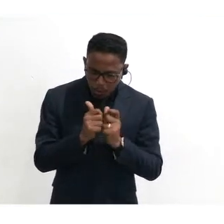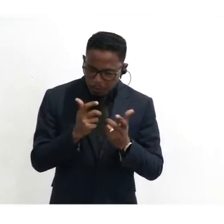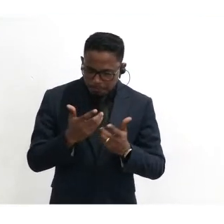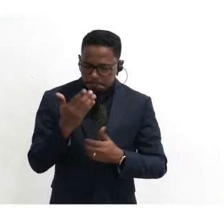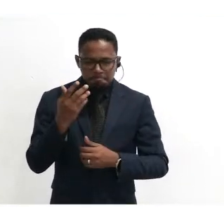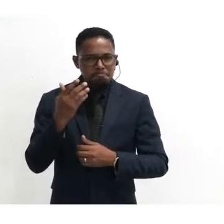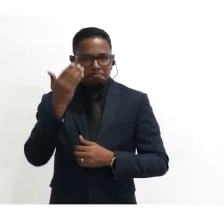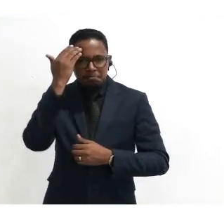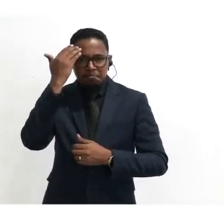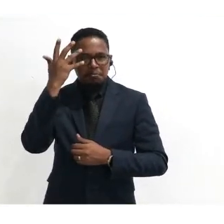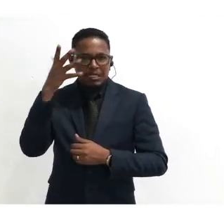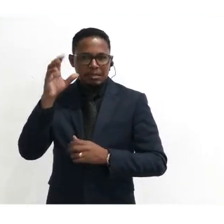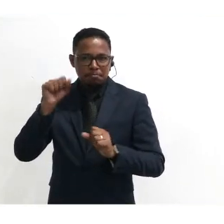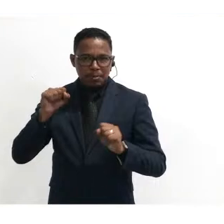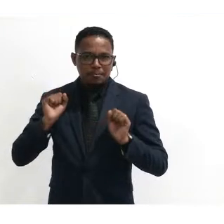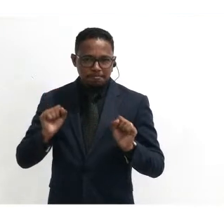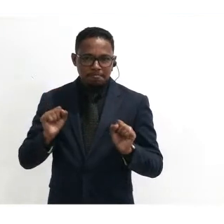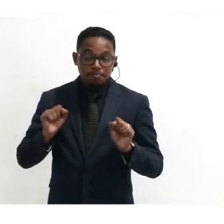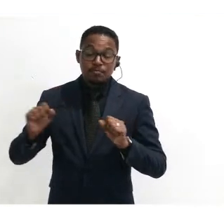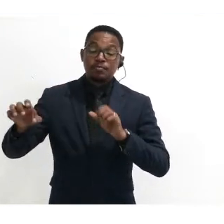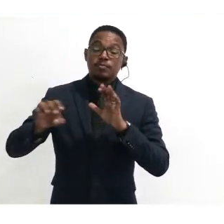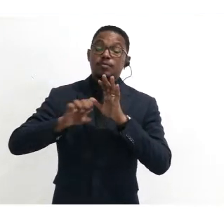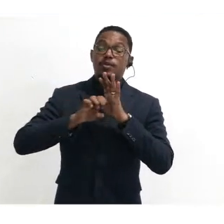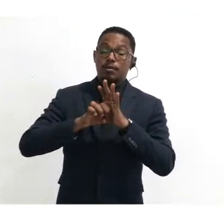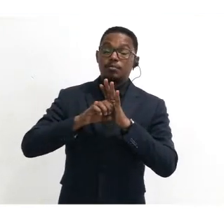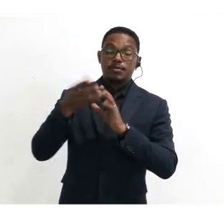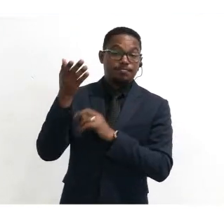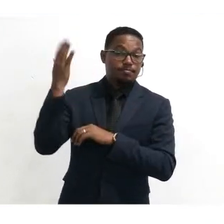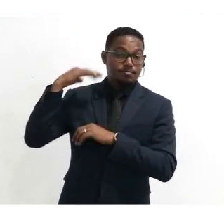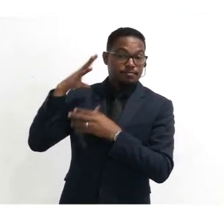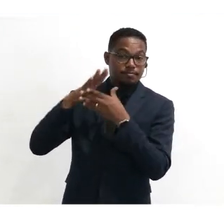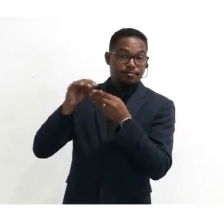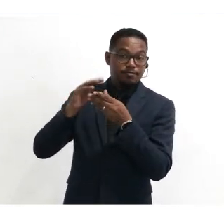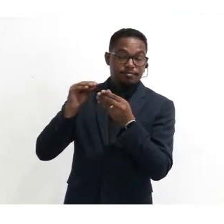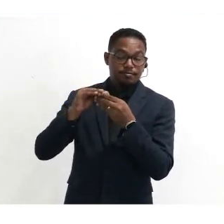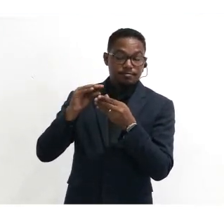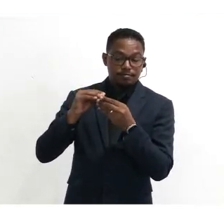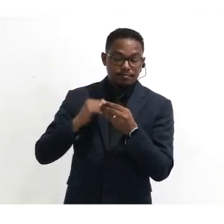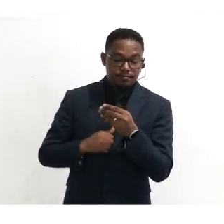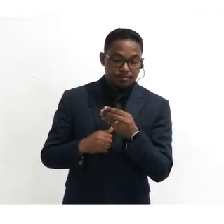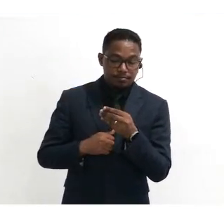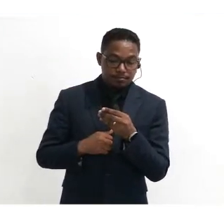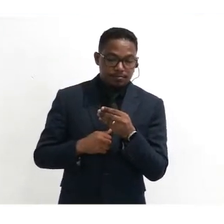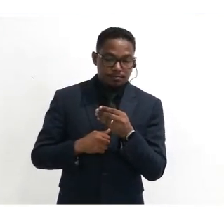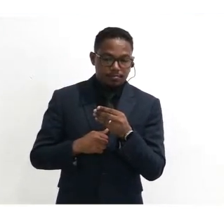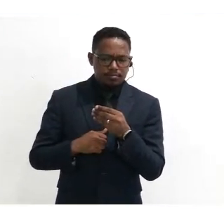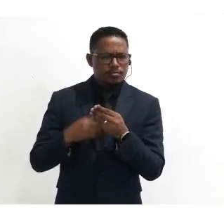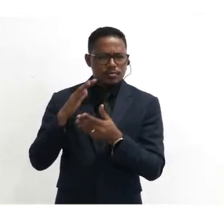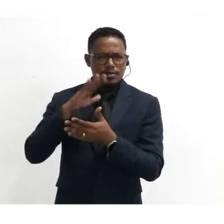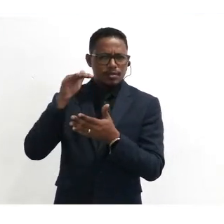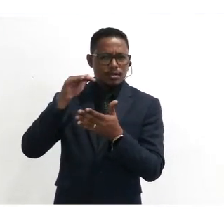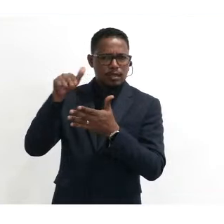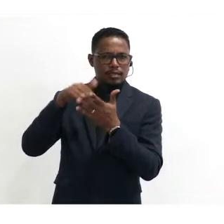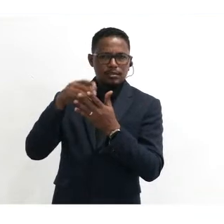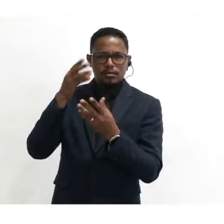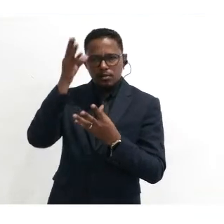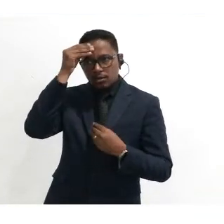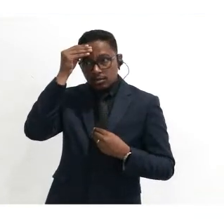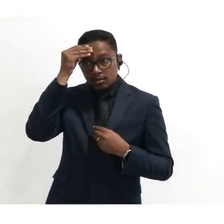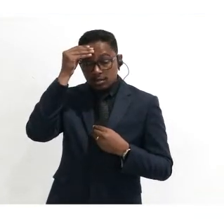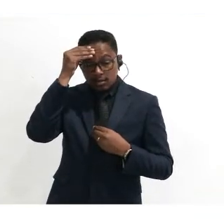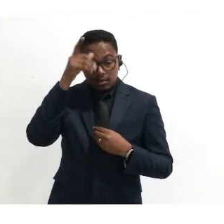So I mentioned that, you know, in today's data centers, maybe the highest performance chips are at the 300, 400 watt range,